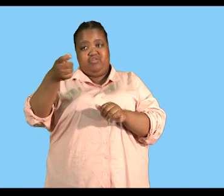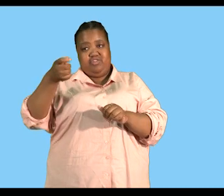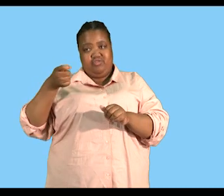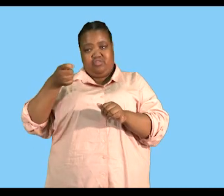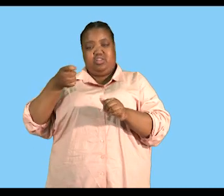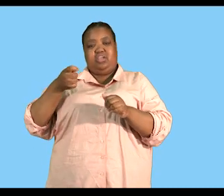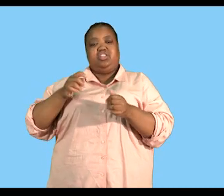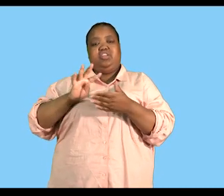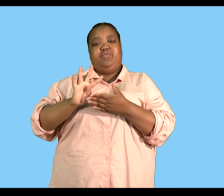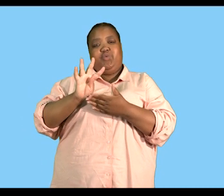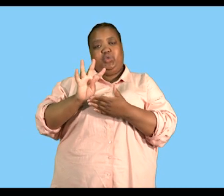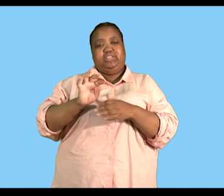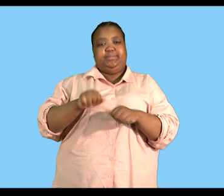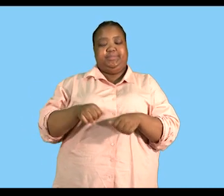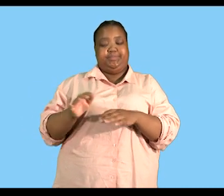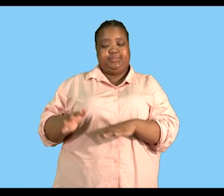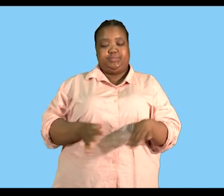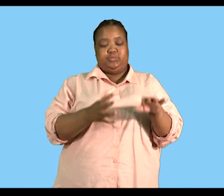Rand. Next question,